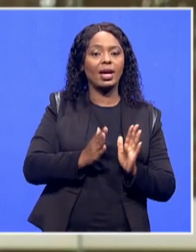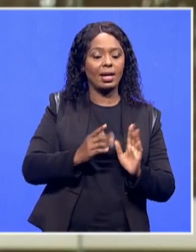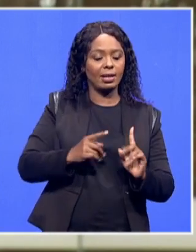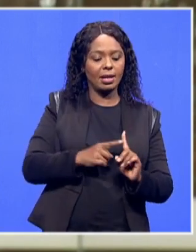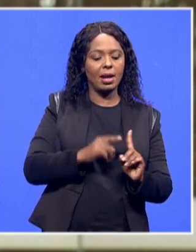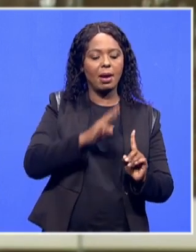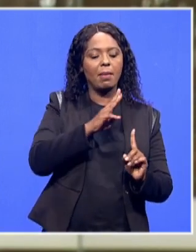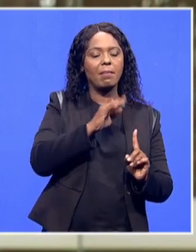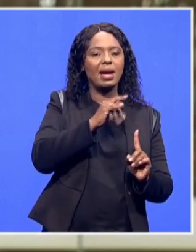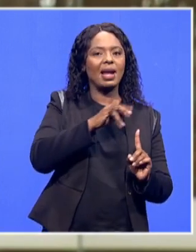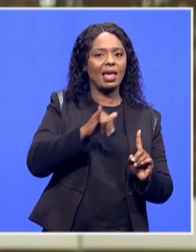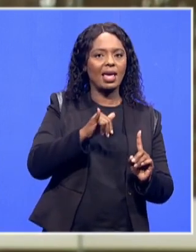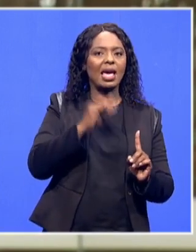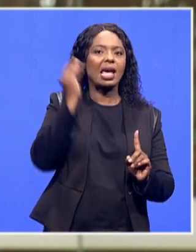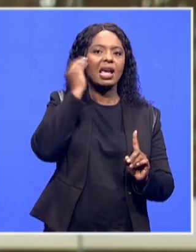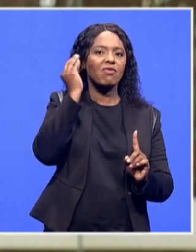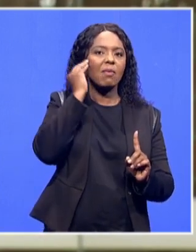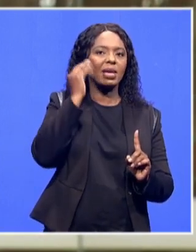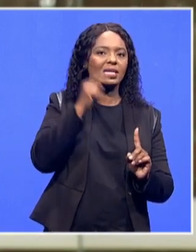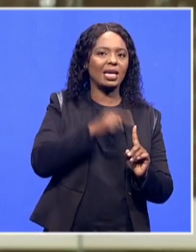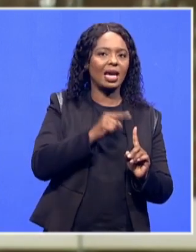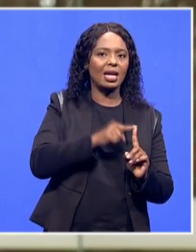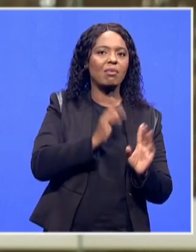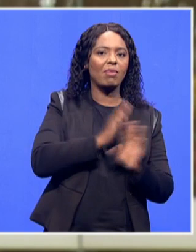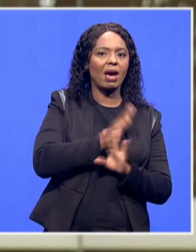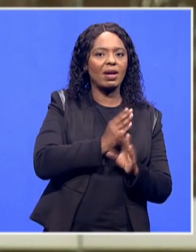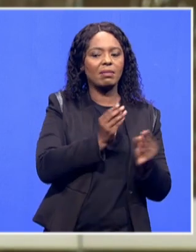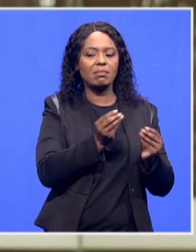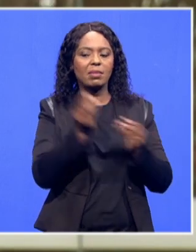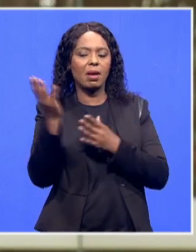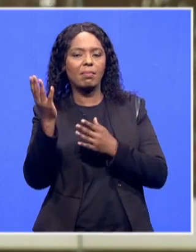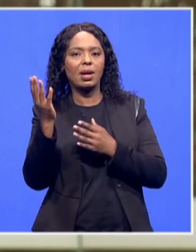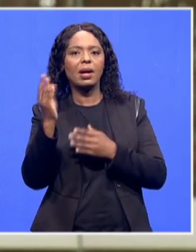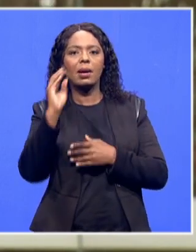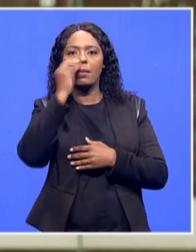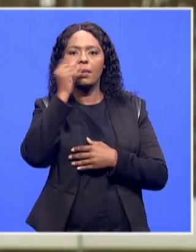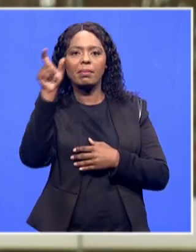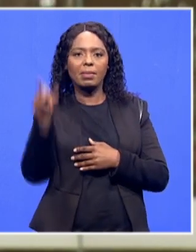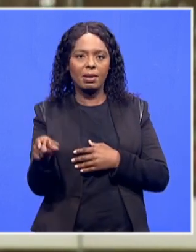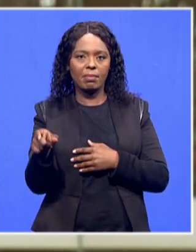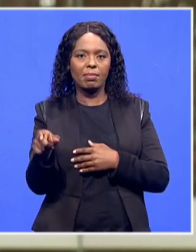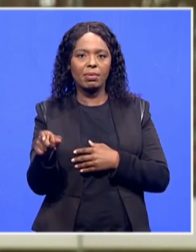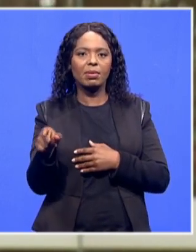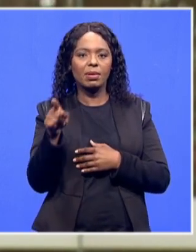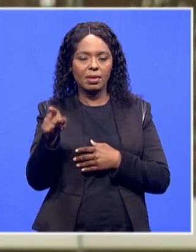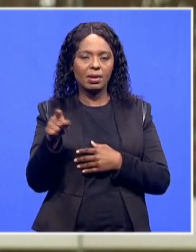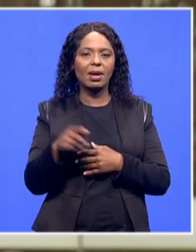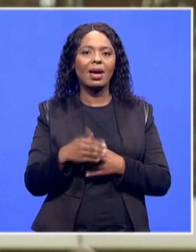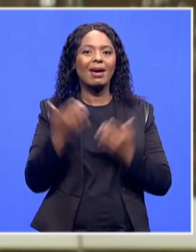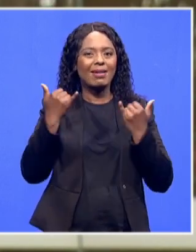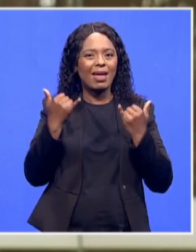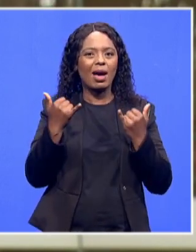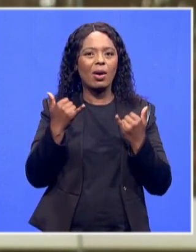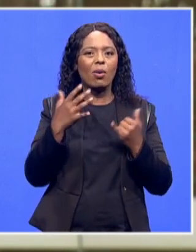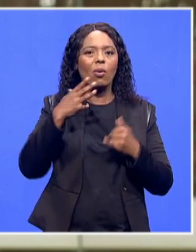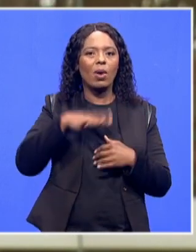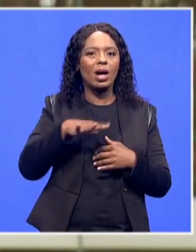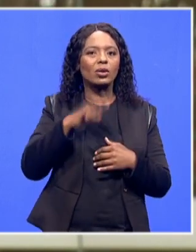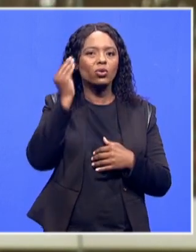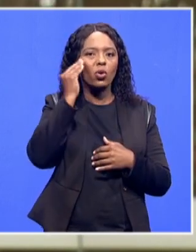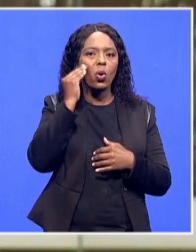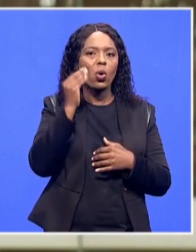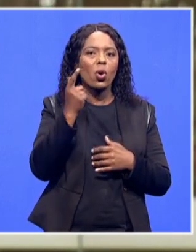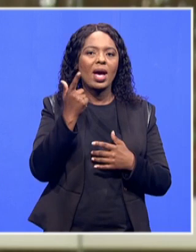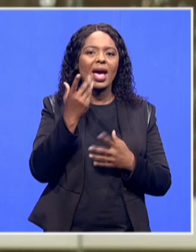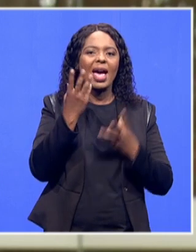some information and gave it to the journalist, which is Ms. Maughan. So the main thing is to find out, was there an offence